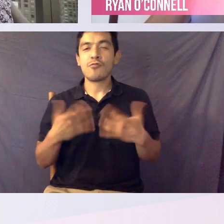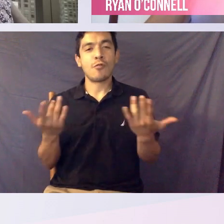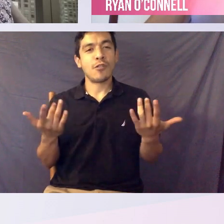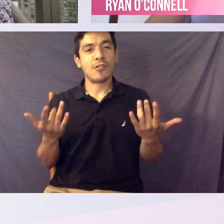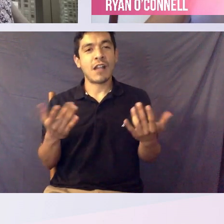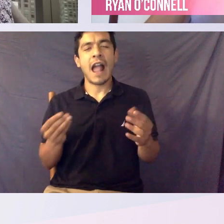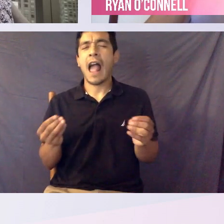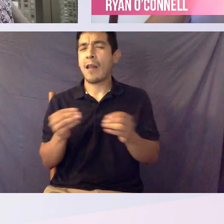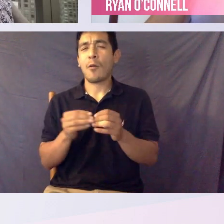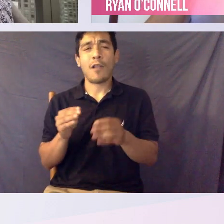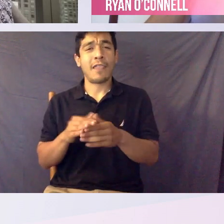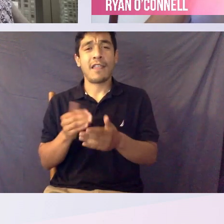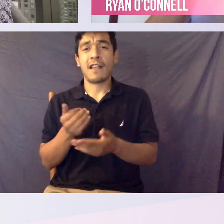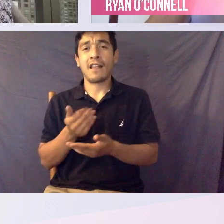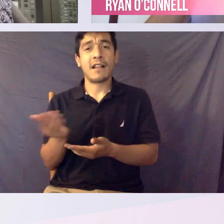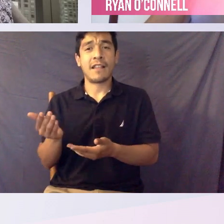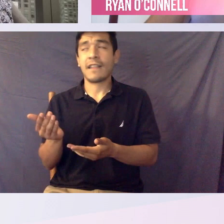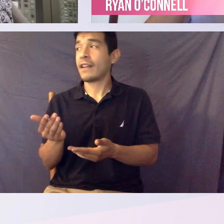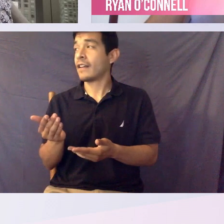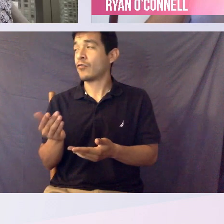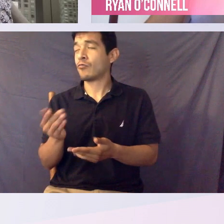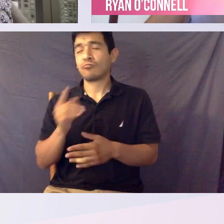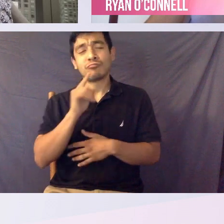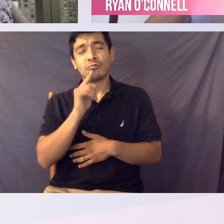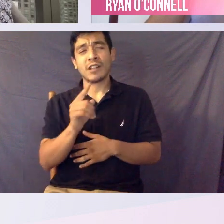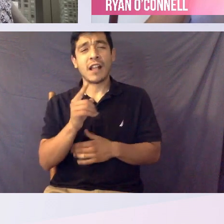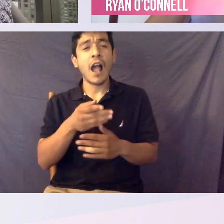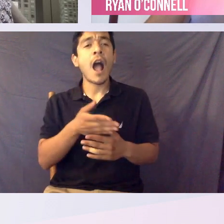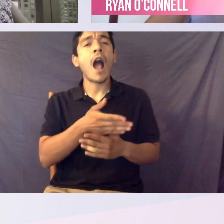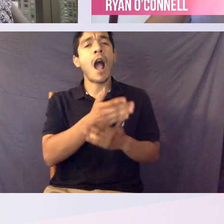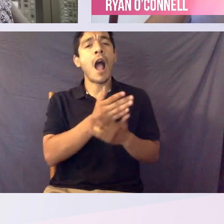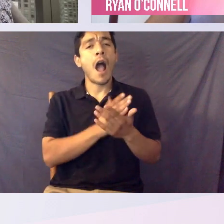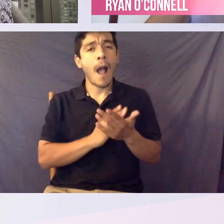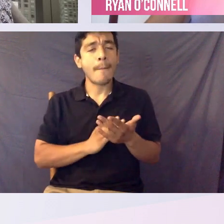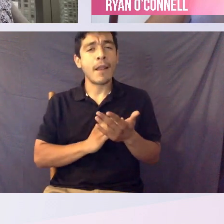anything, a humbling privilege to